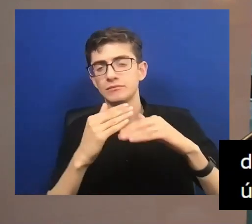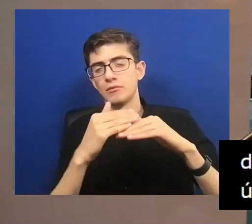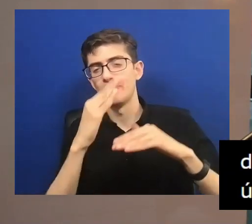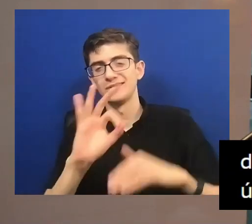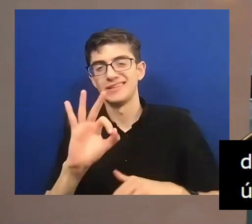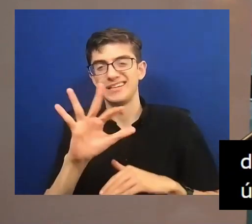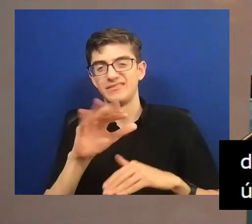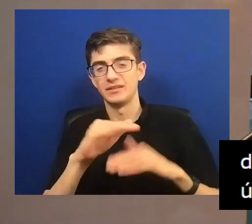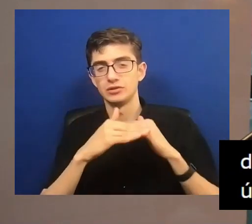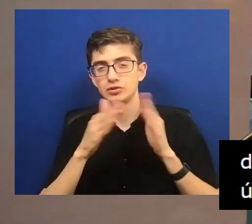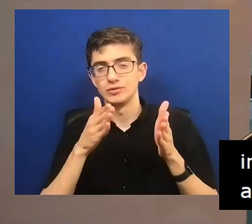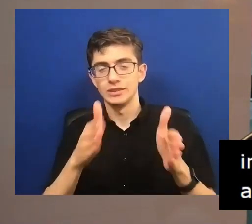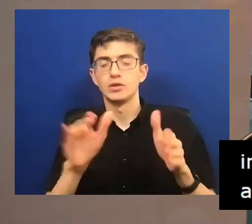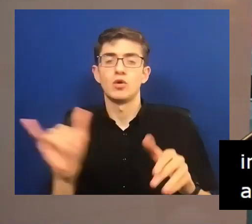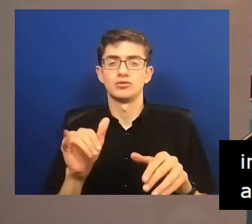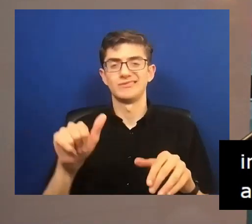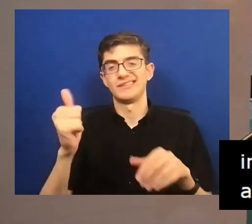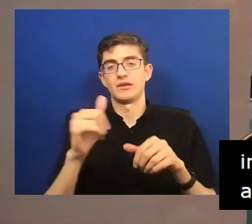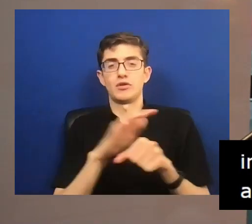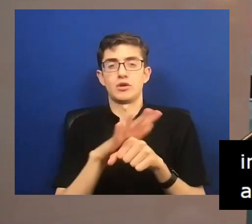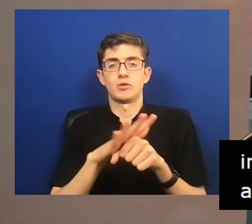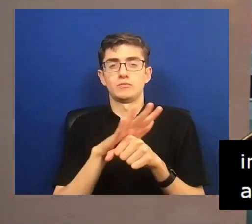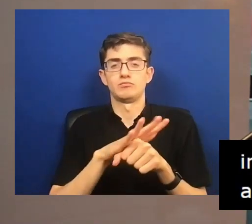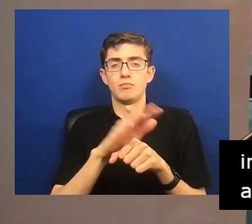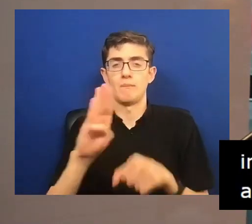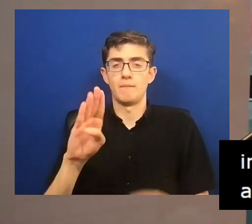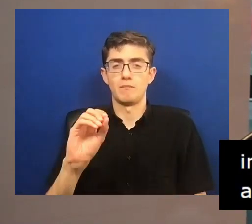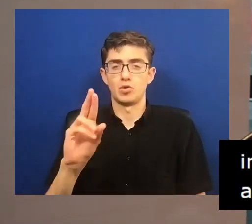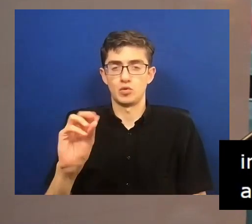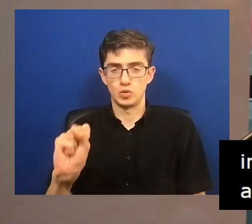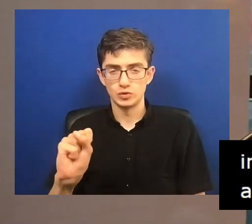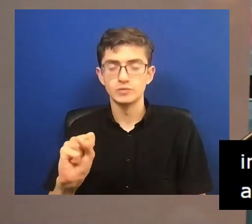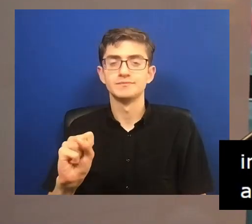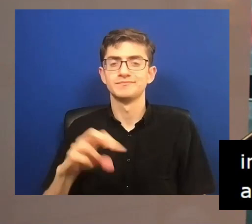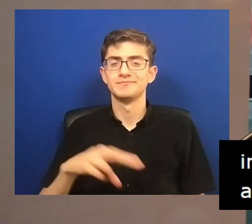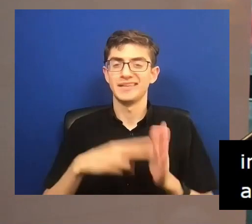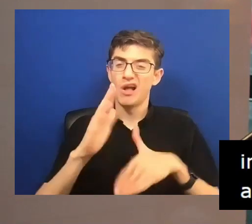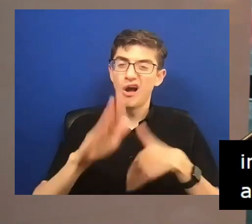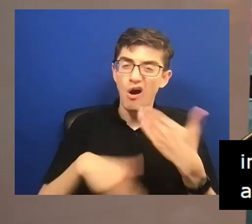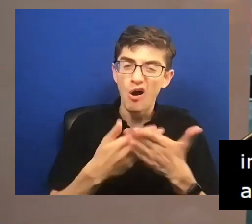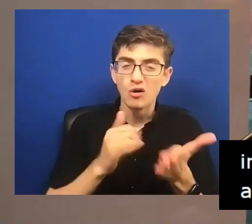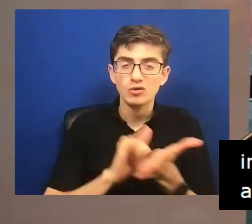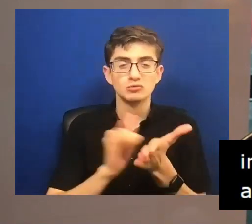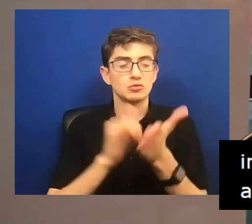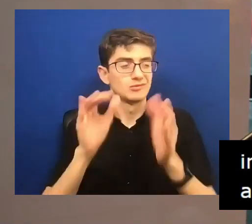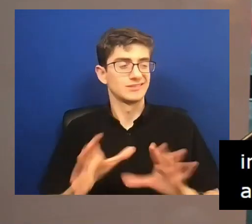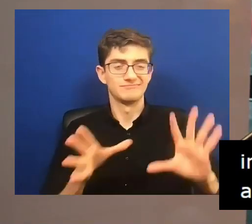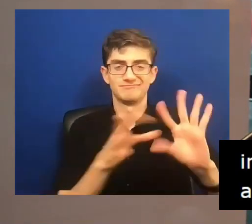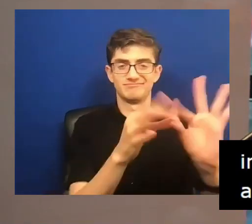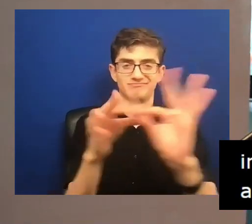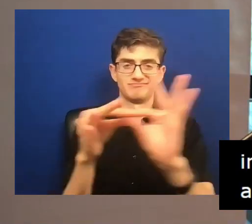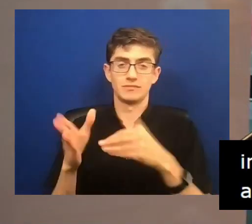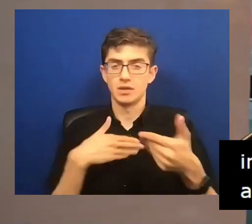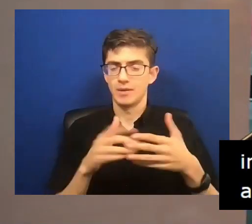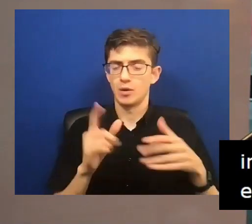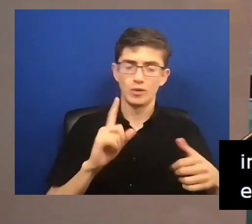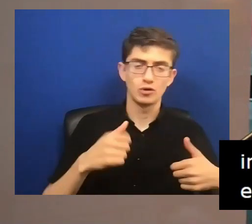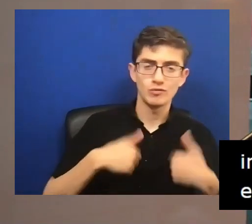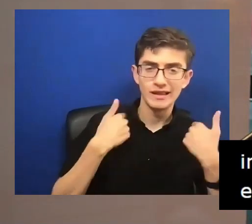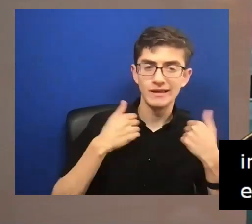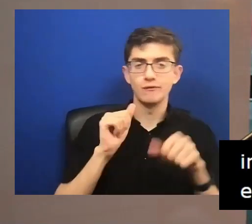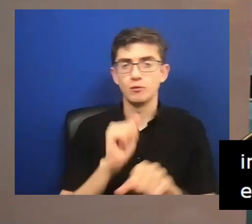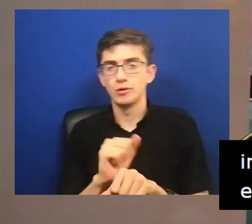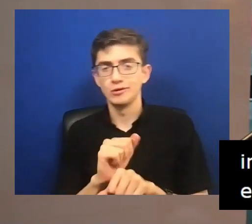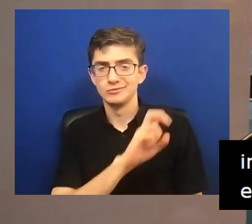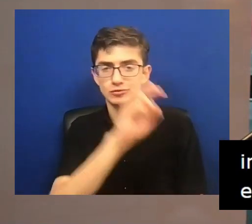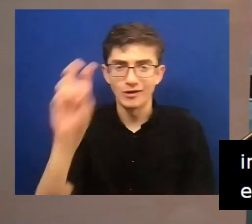connected wherever they live, work, or travel across the city. The Link NYC program also laid the foundation over the